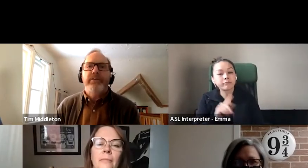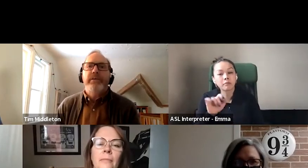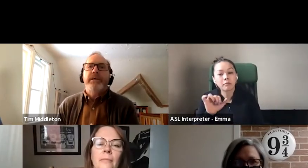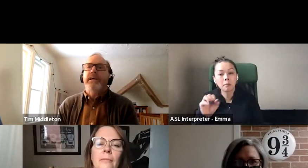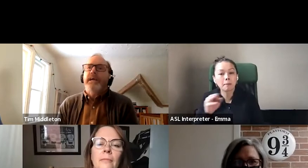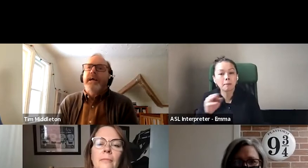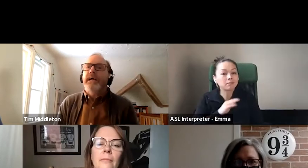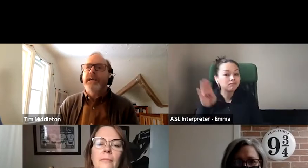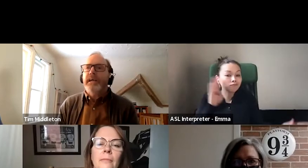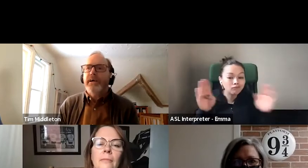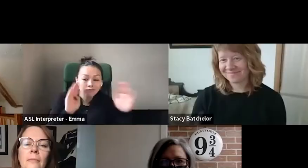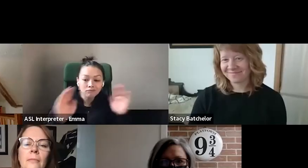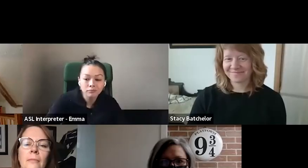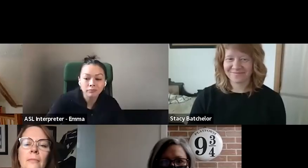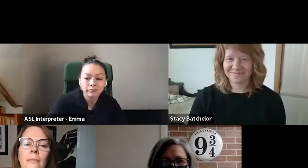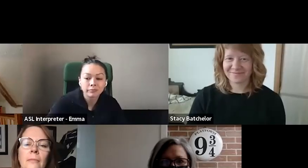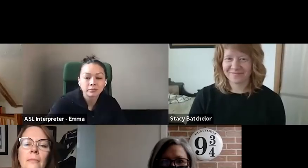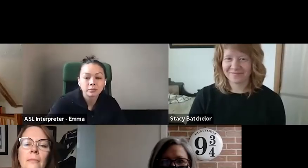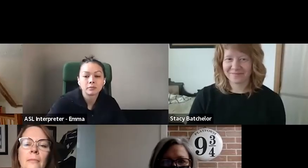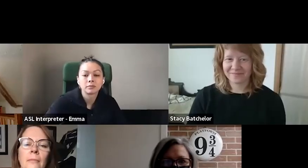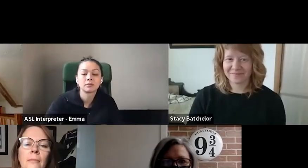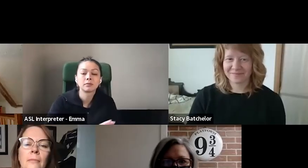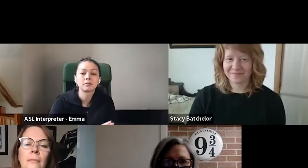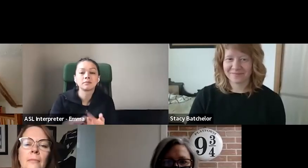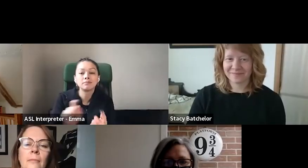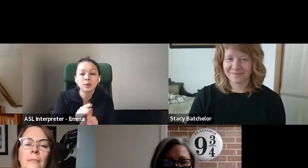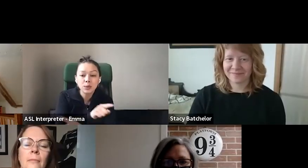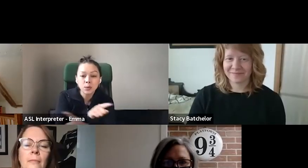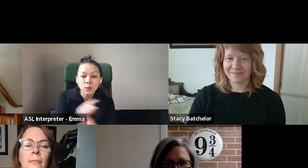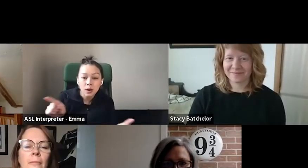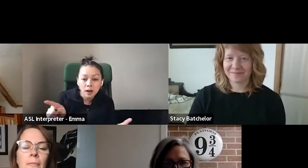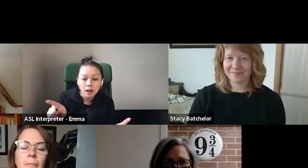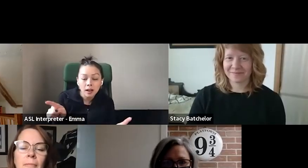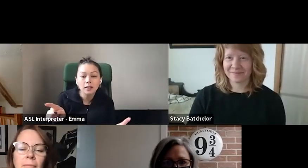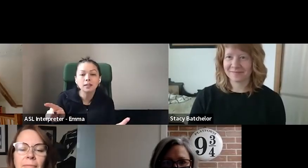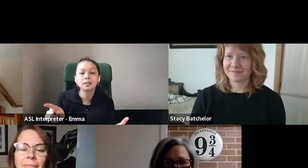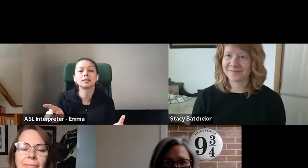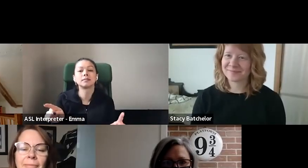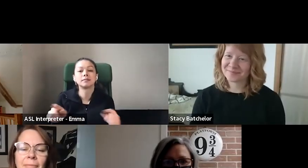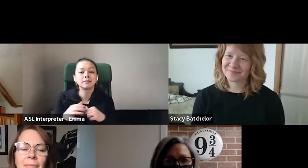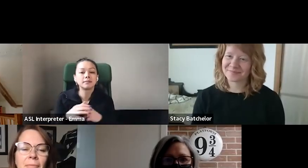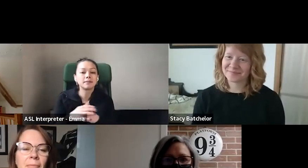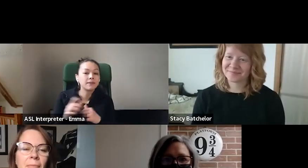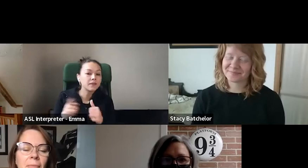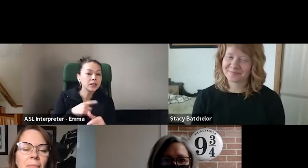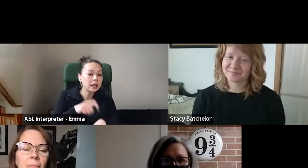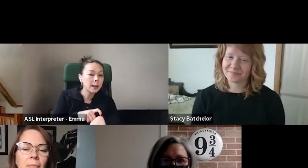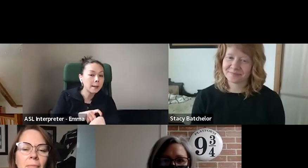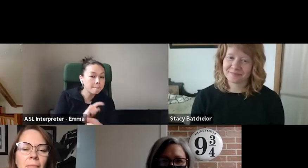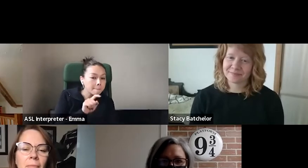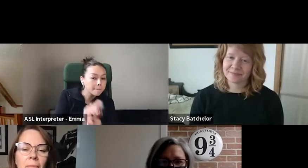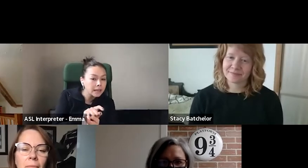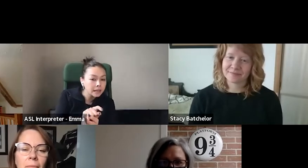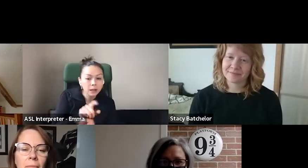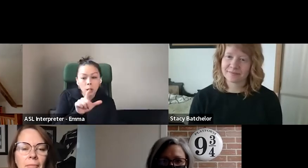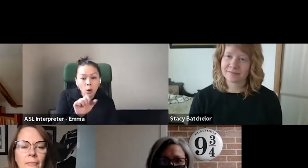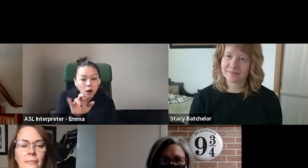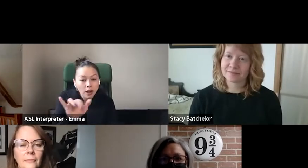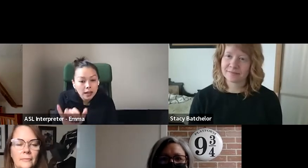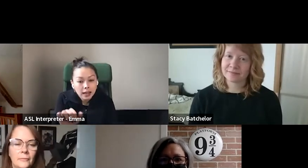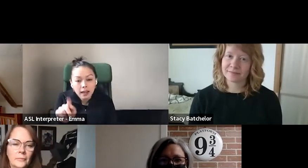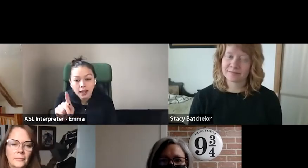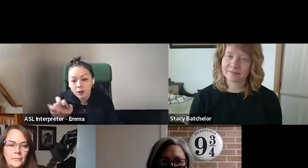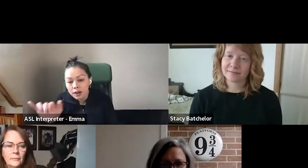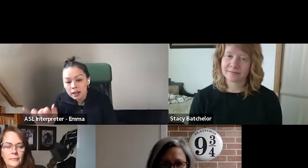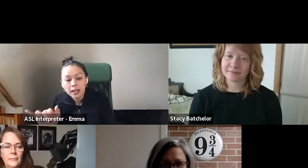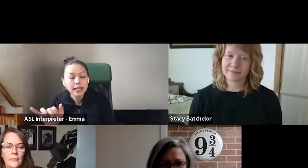Stacey and Carrie. Welcome. Nice to meet you. So I have some questions that we put